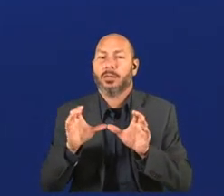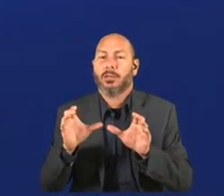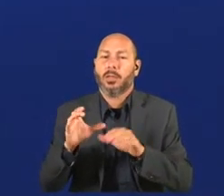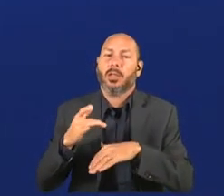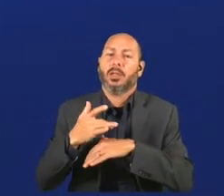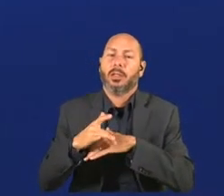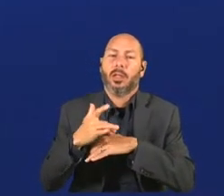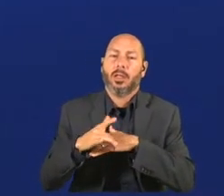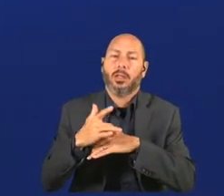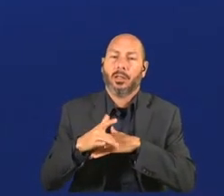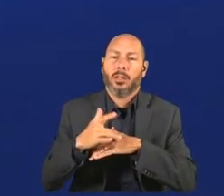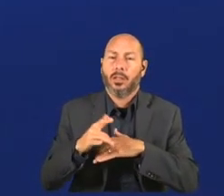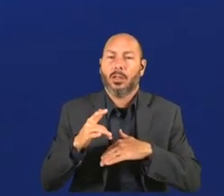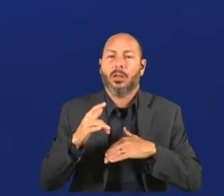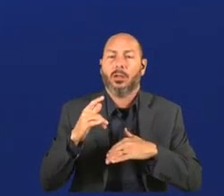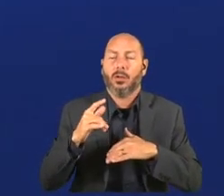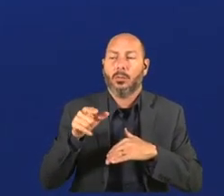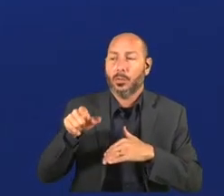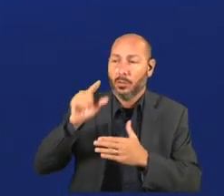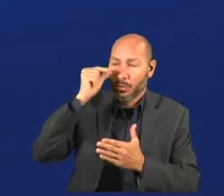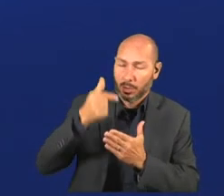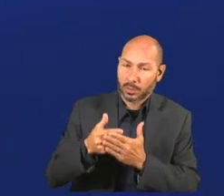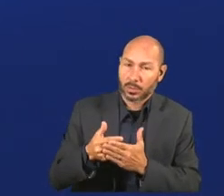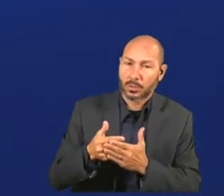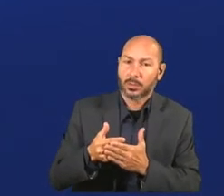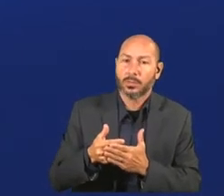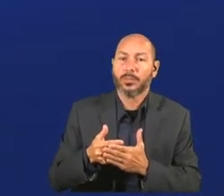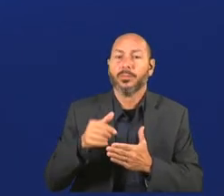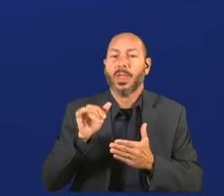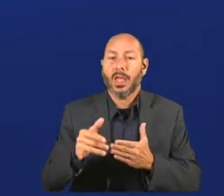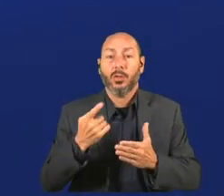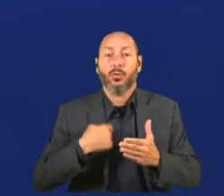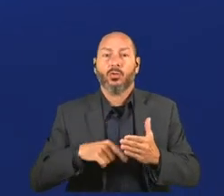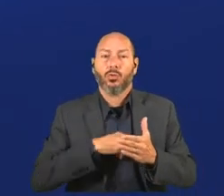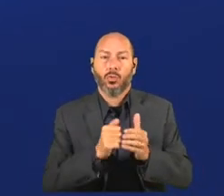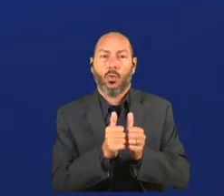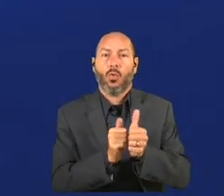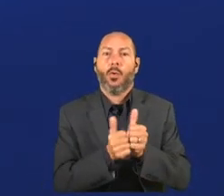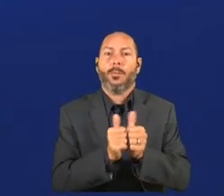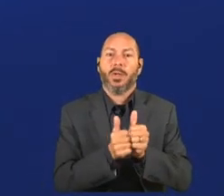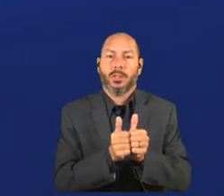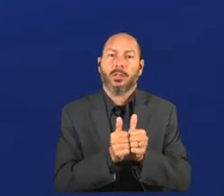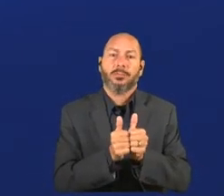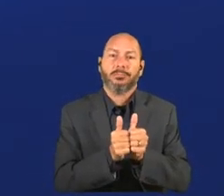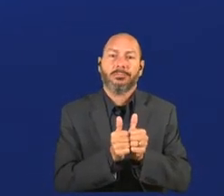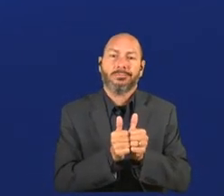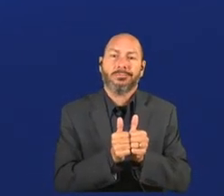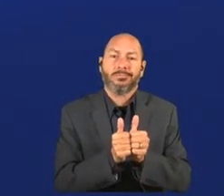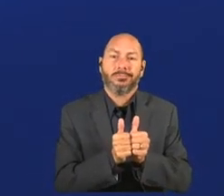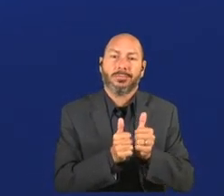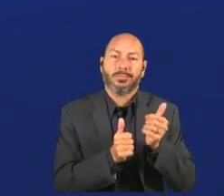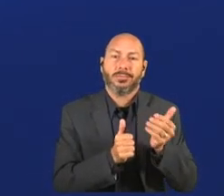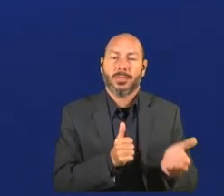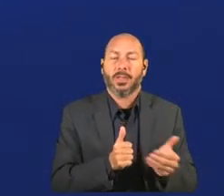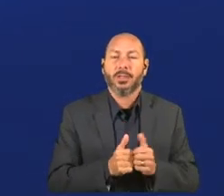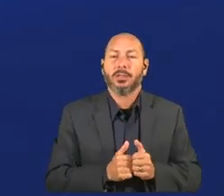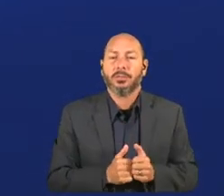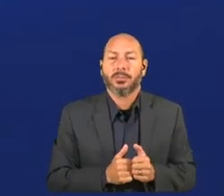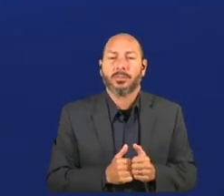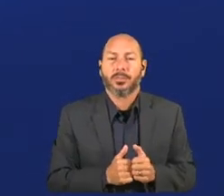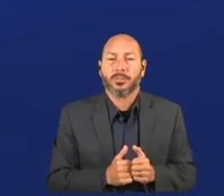is done with their education. That is what we are competing against. And as Annie mentioned,